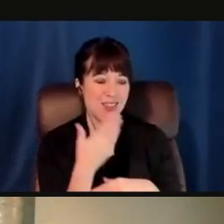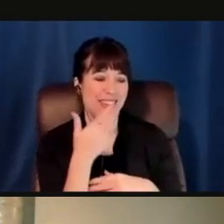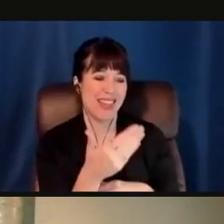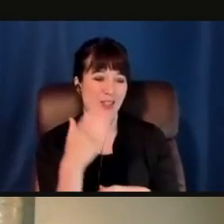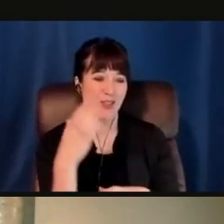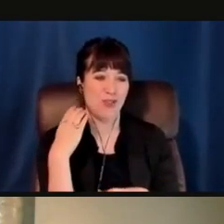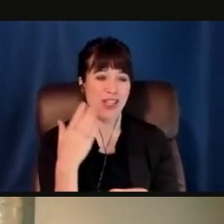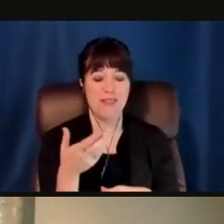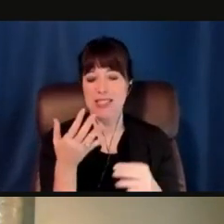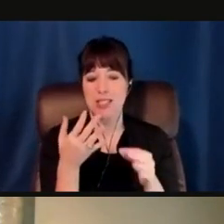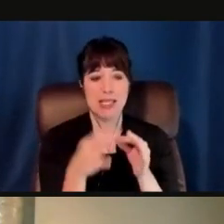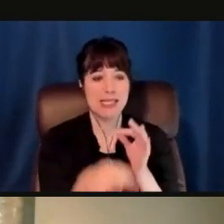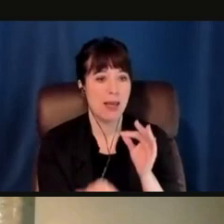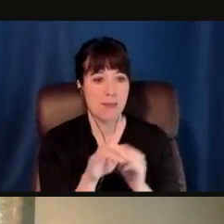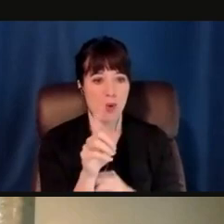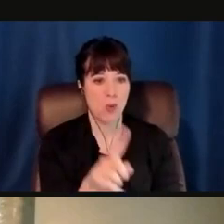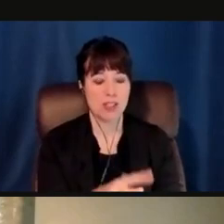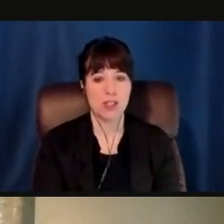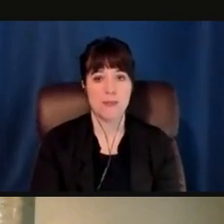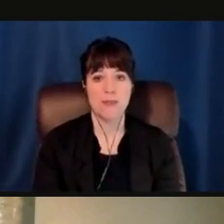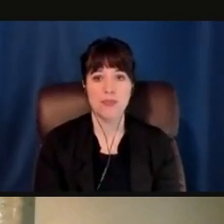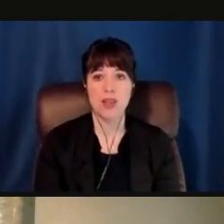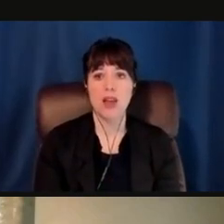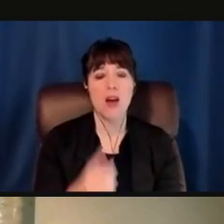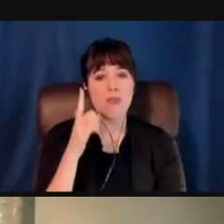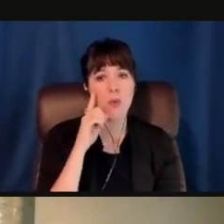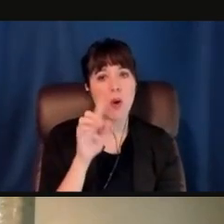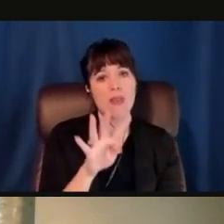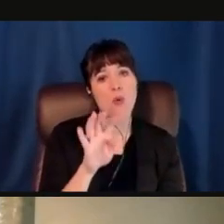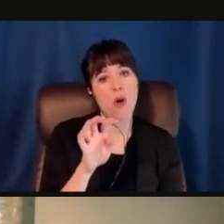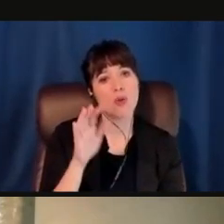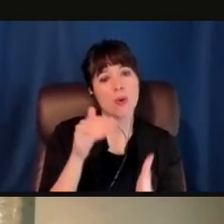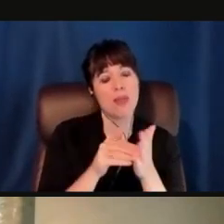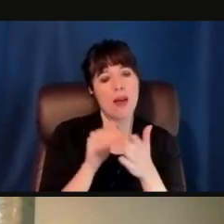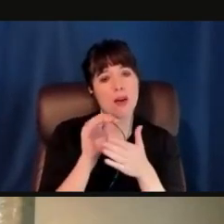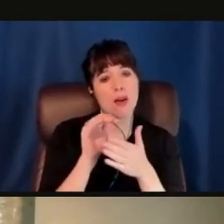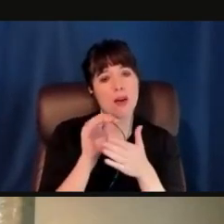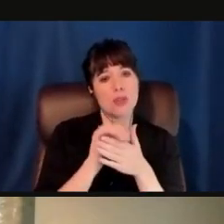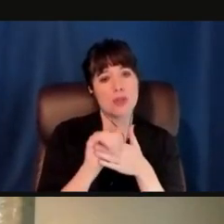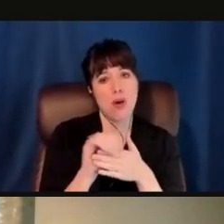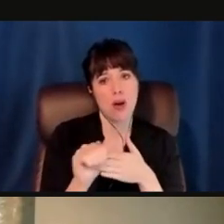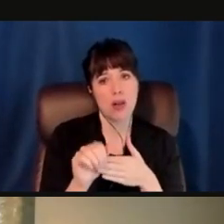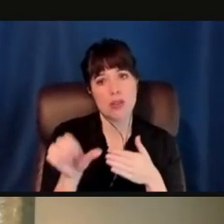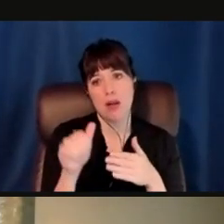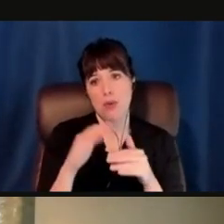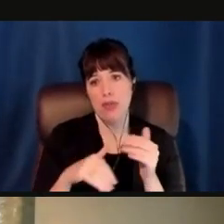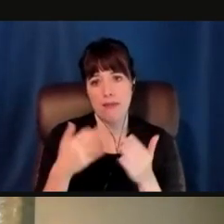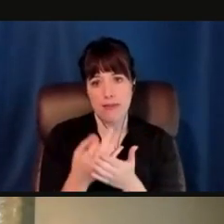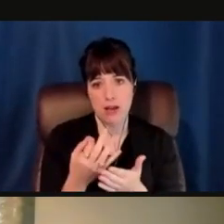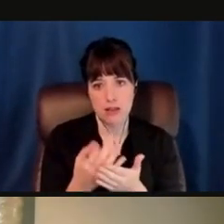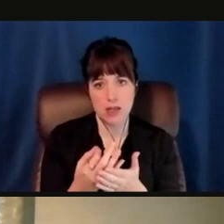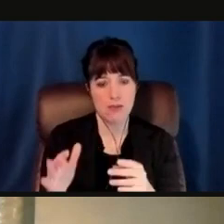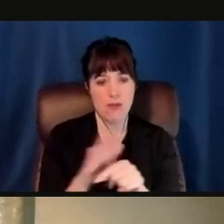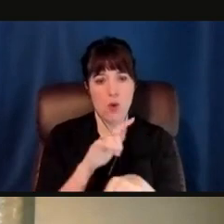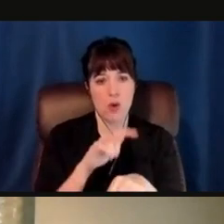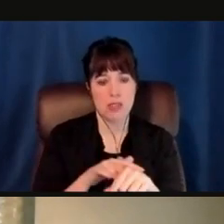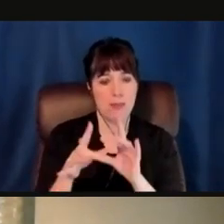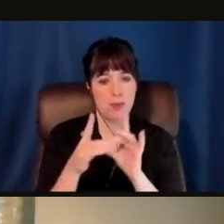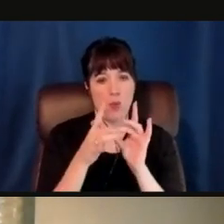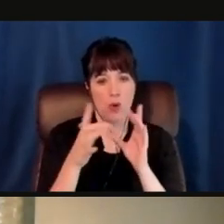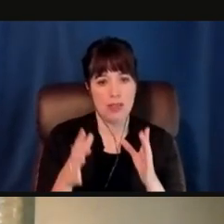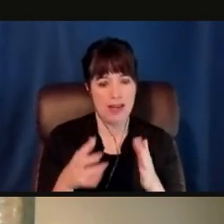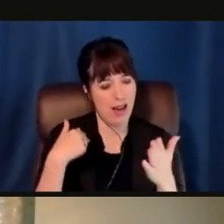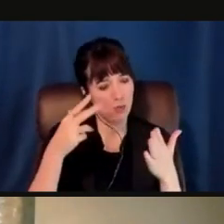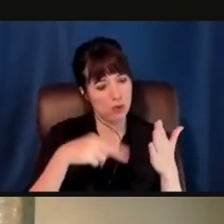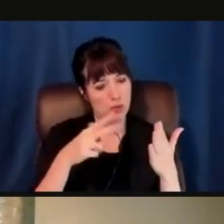just a really simple question. So for the $400,000, besides funding like a full-time coordinator, I was reading